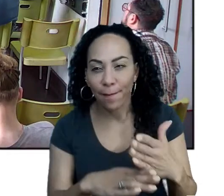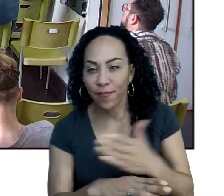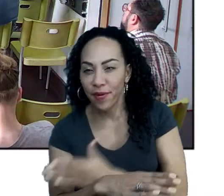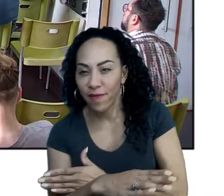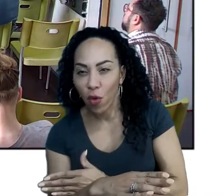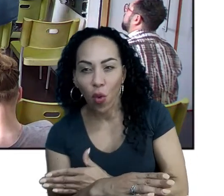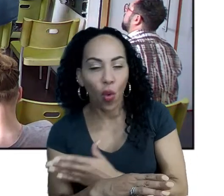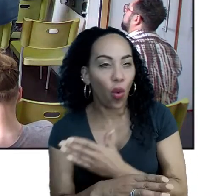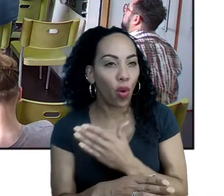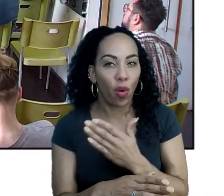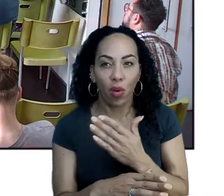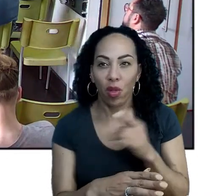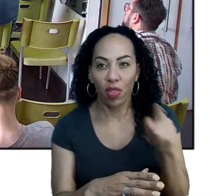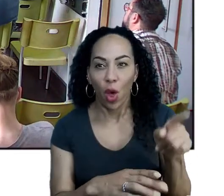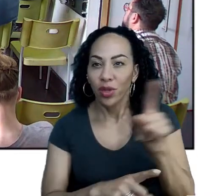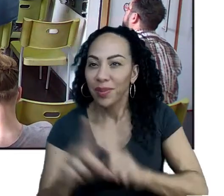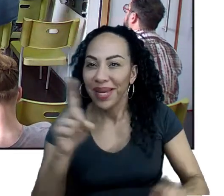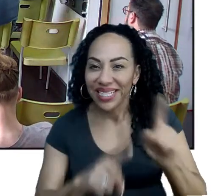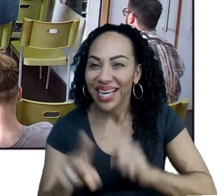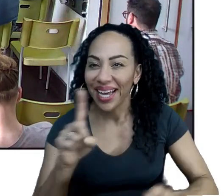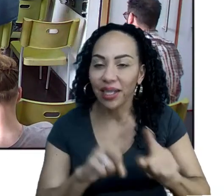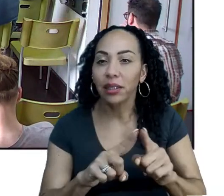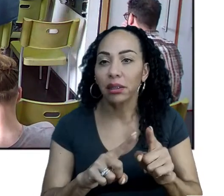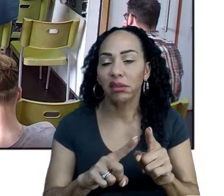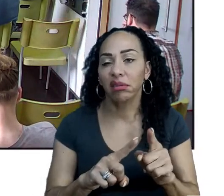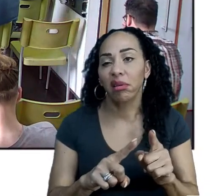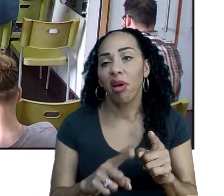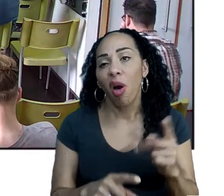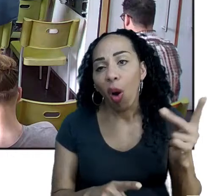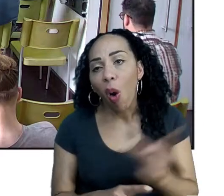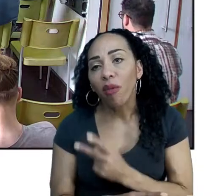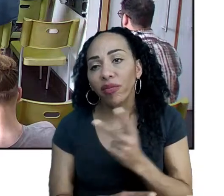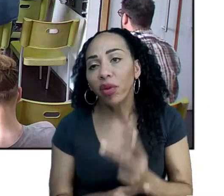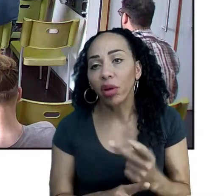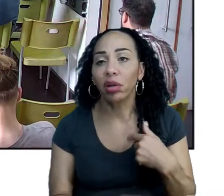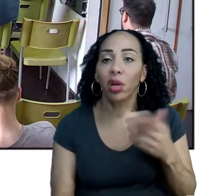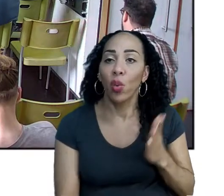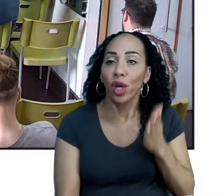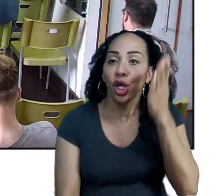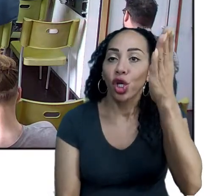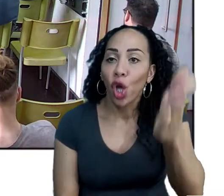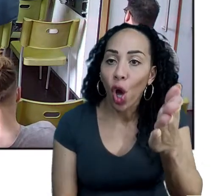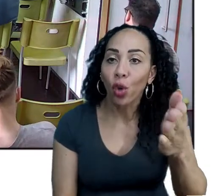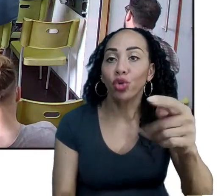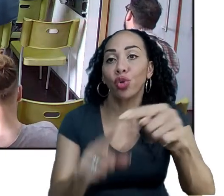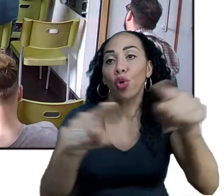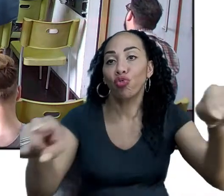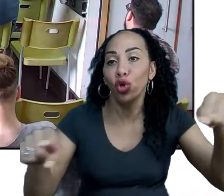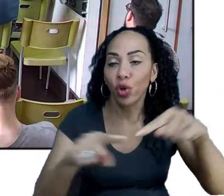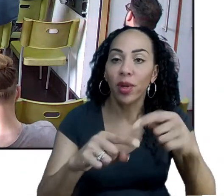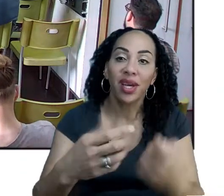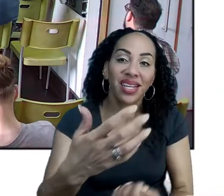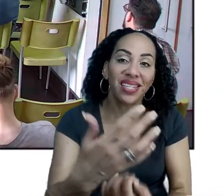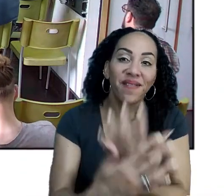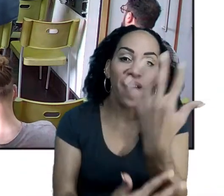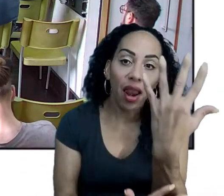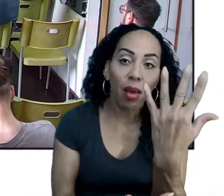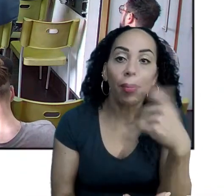listening, because when we go into a room and we, for example, develop a tool like the Expression